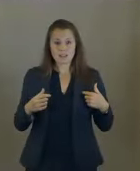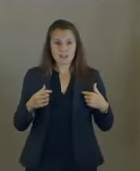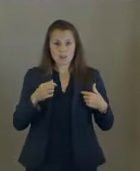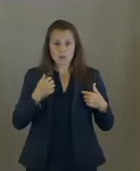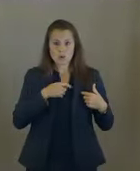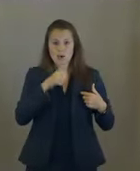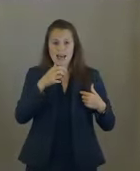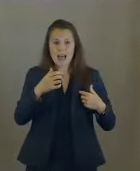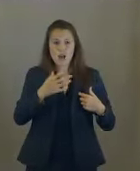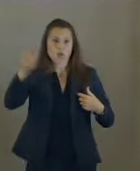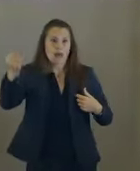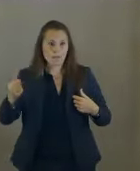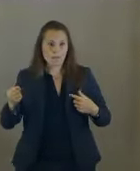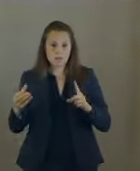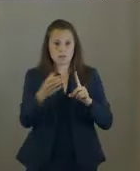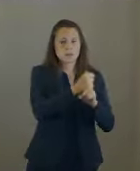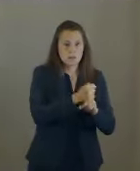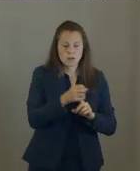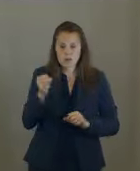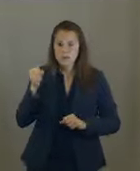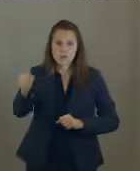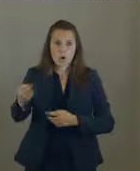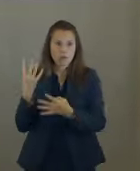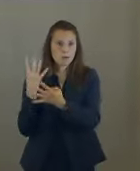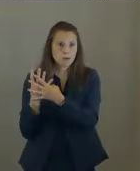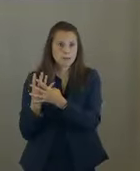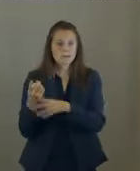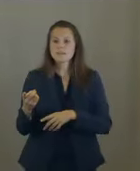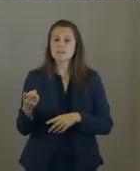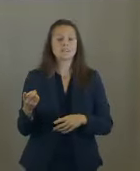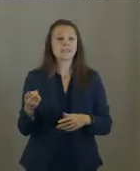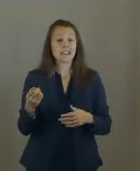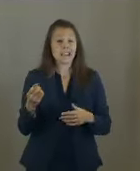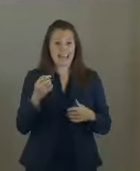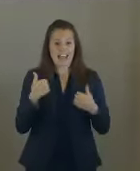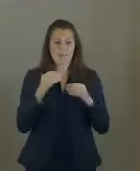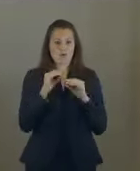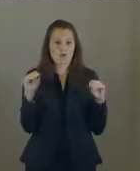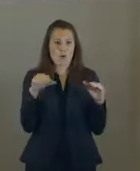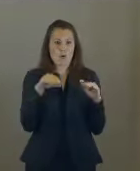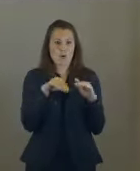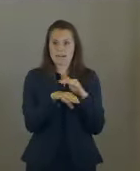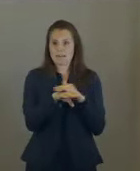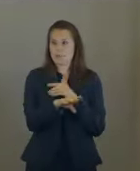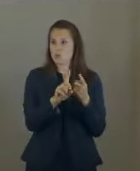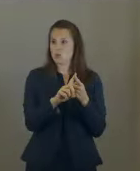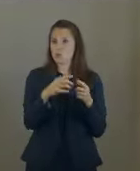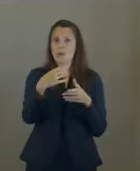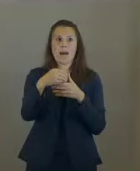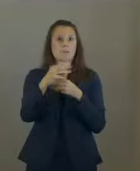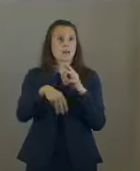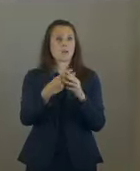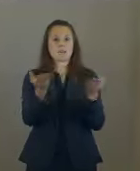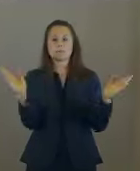being grabbed, thrown into prison without any access to the outside